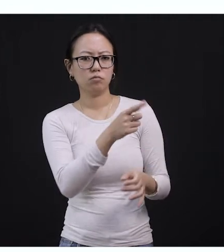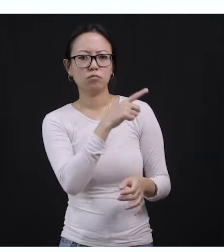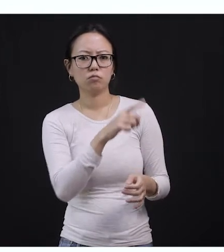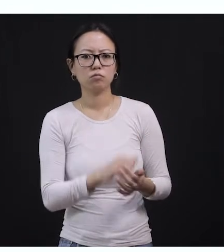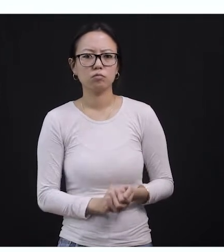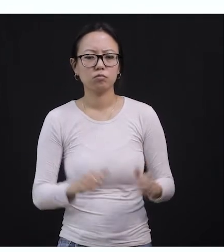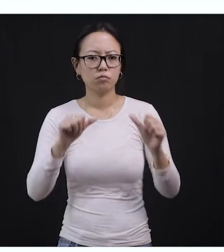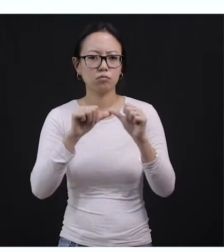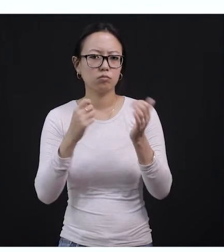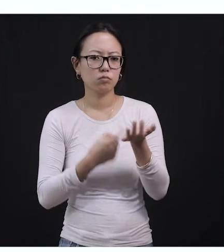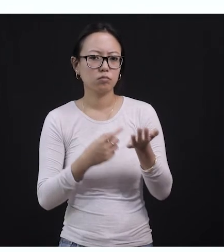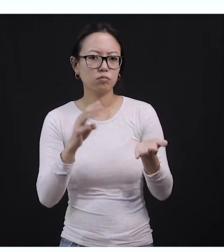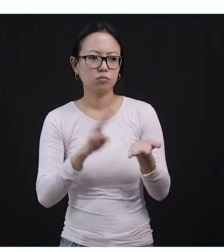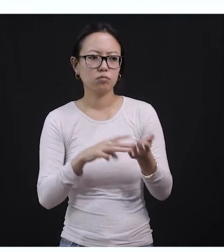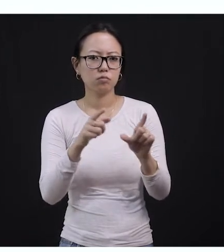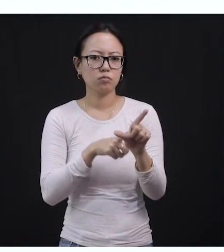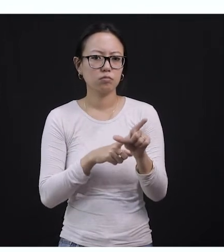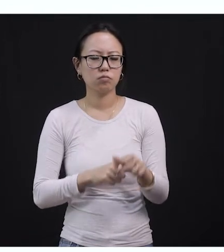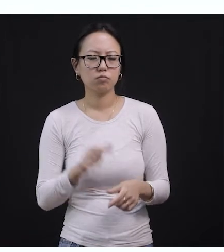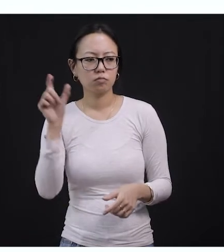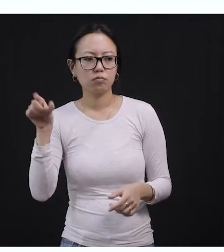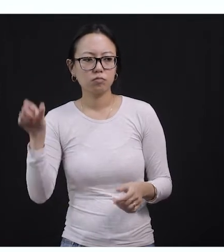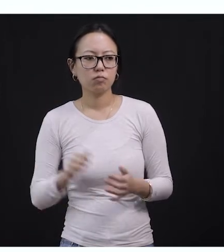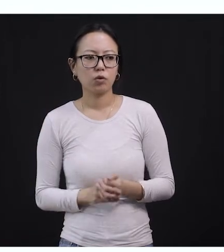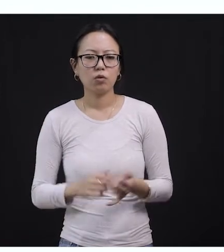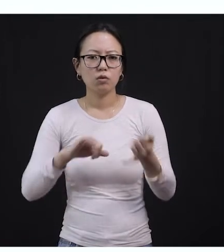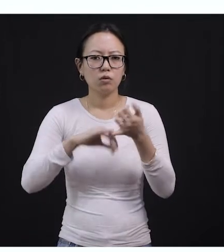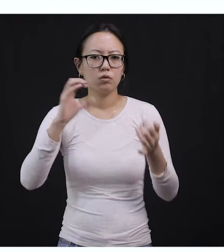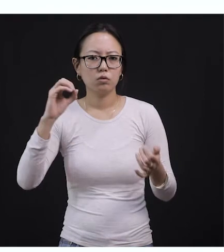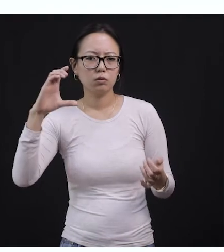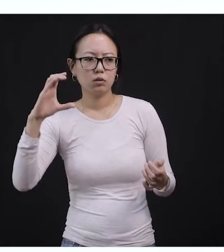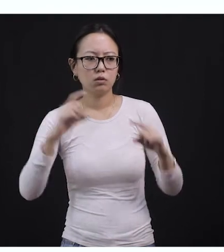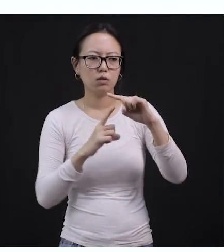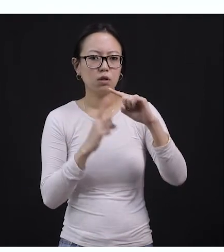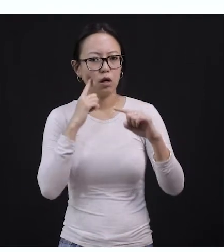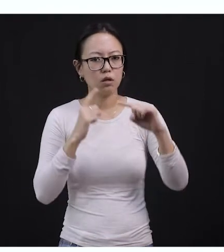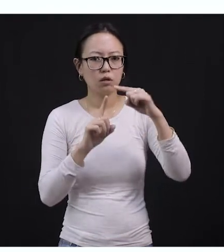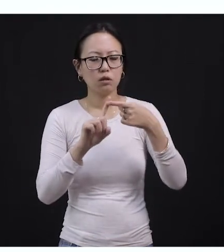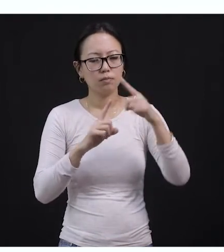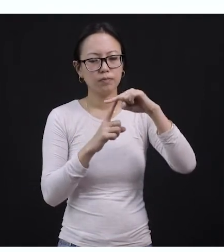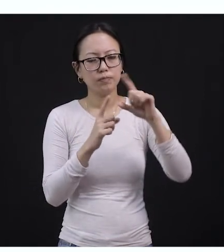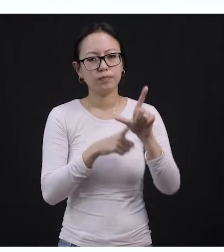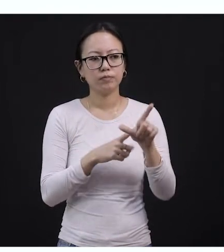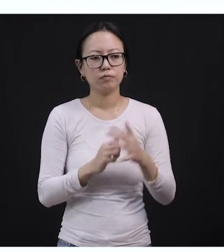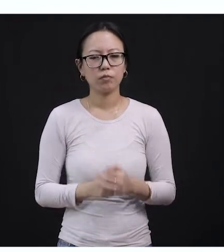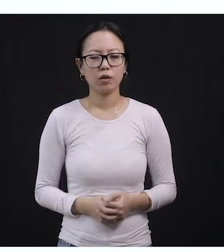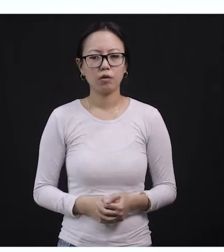military, also about the society, about the districts and villages, and the tax,